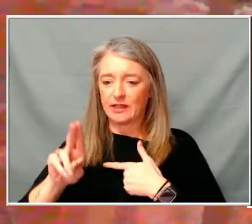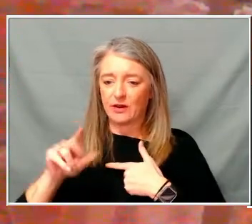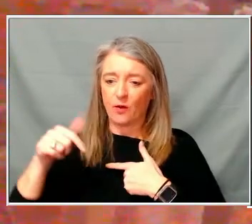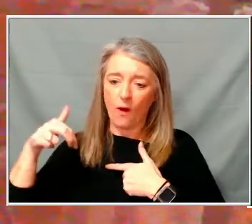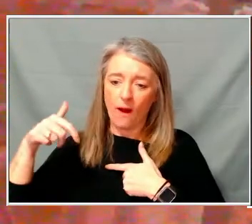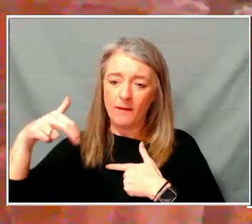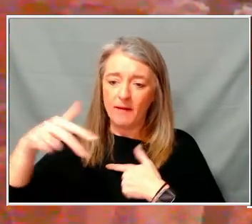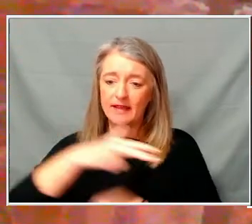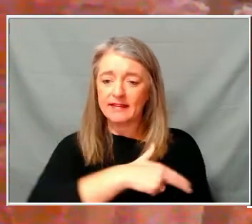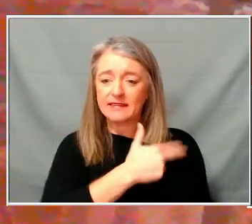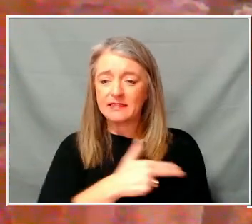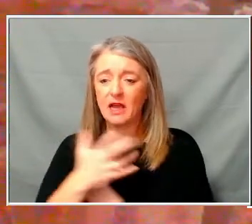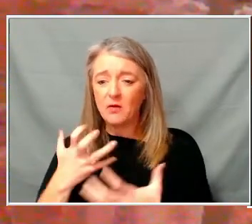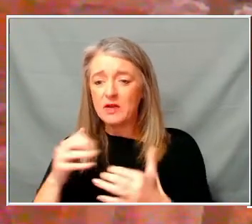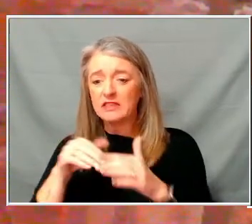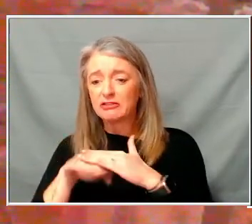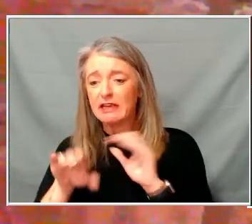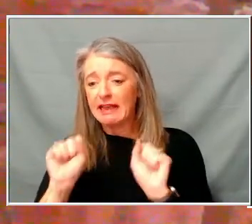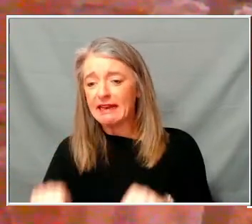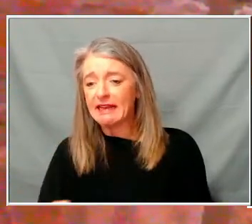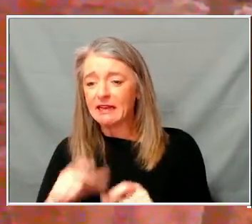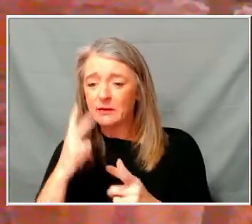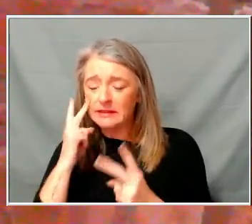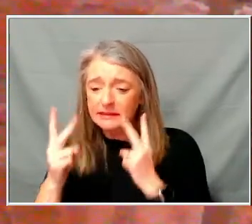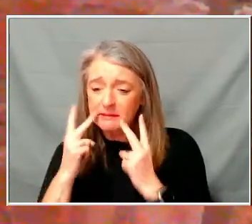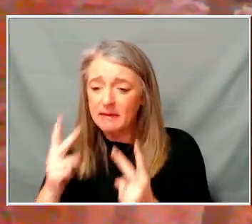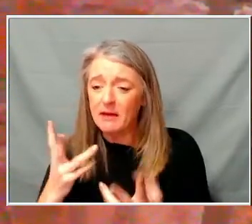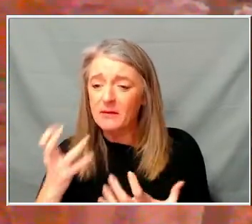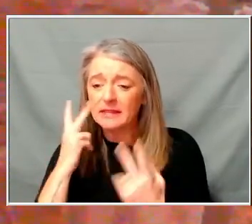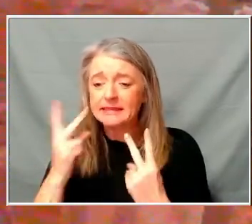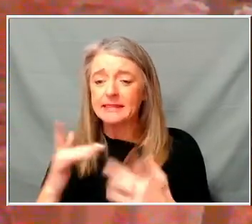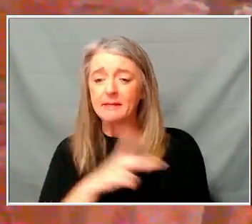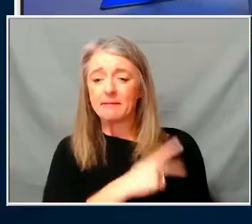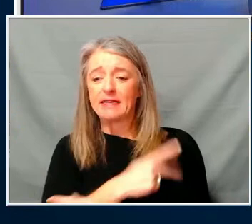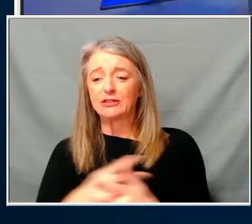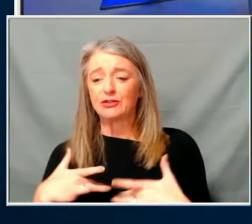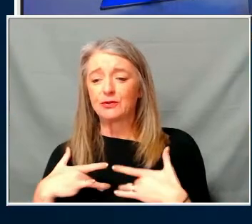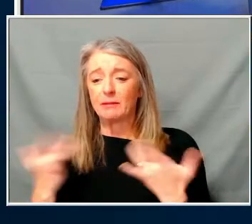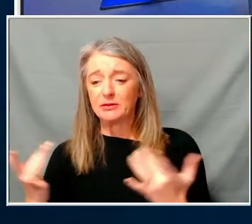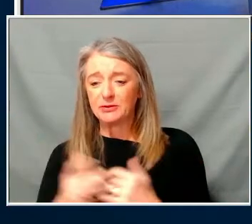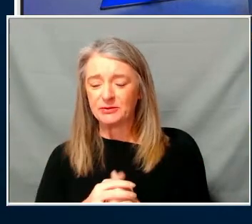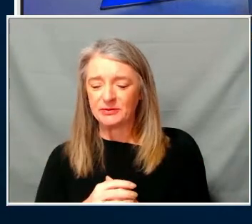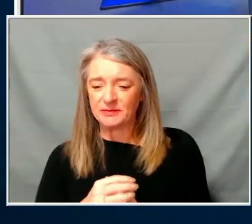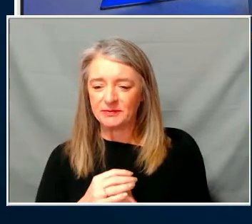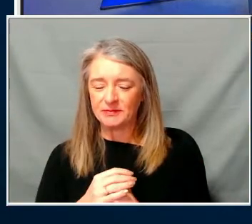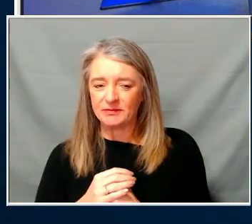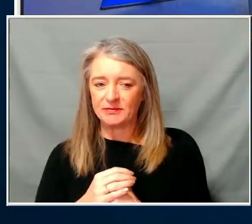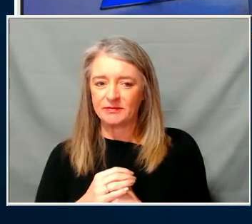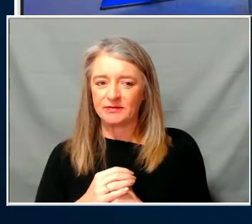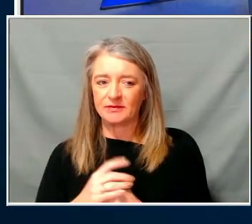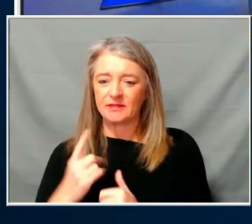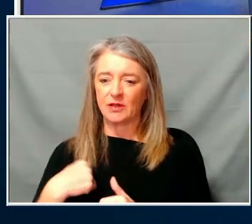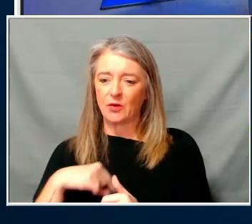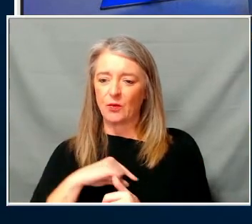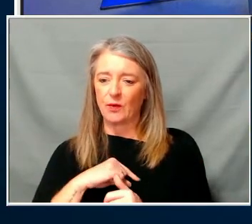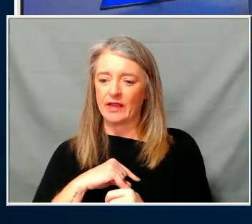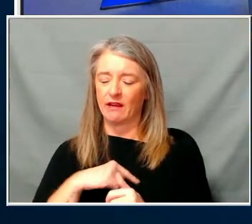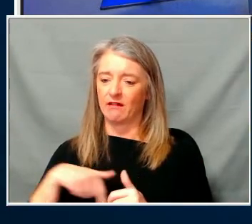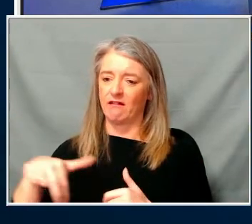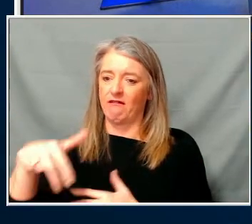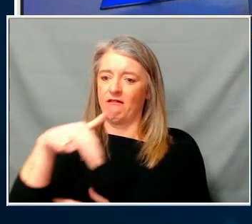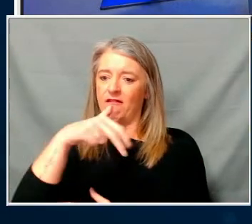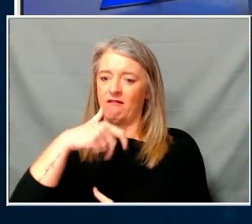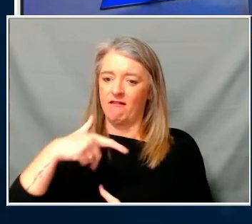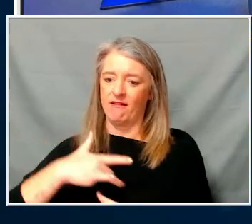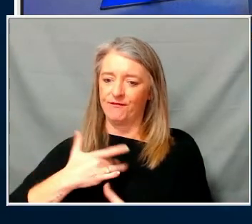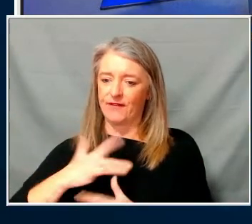by and just go, I want to go in so bad because I want to see what our patients are up to. We were all out there just kind of walking around in circles, you know,